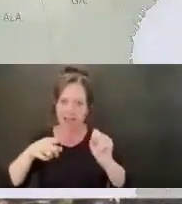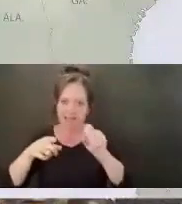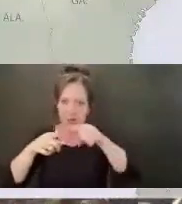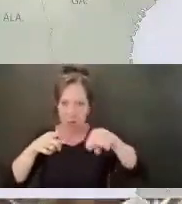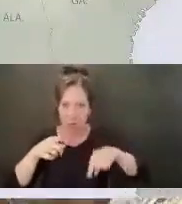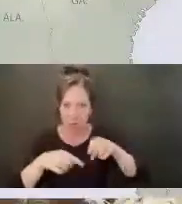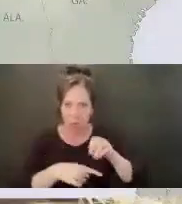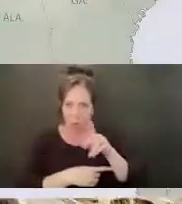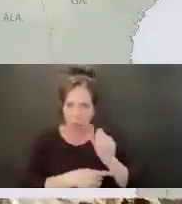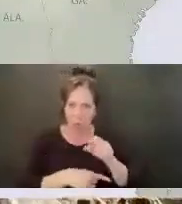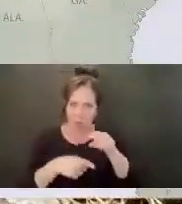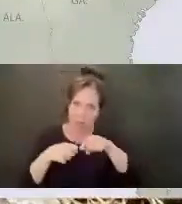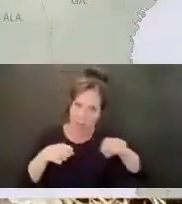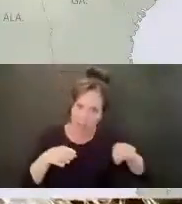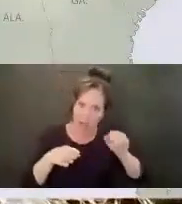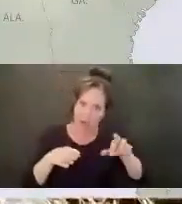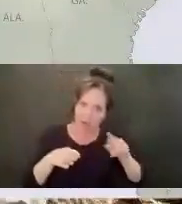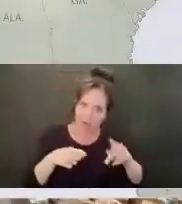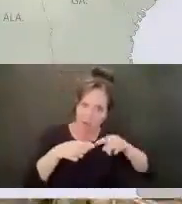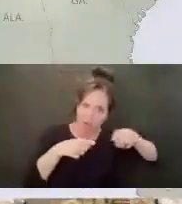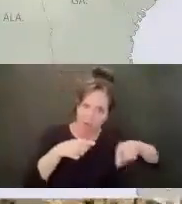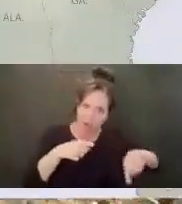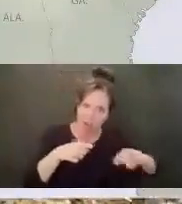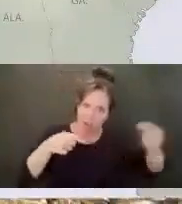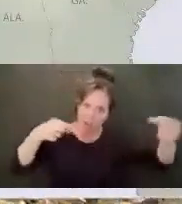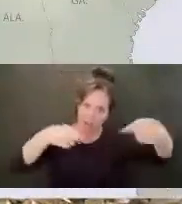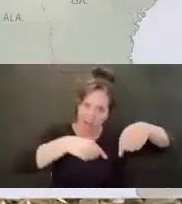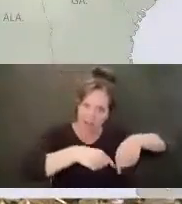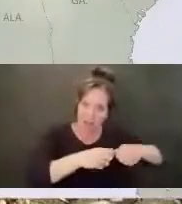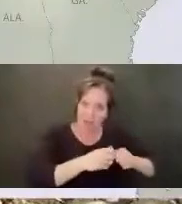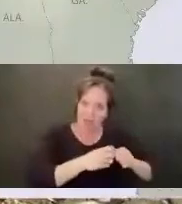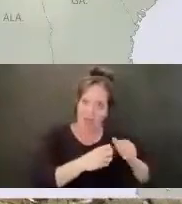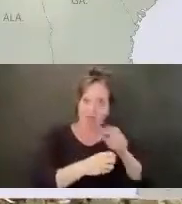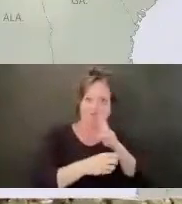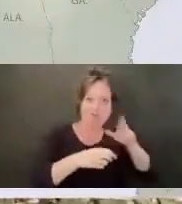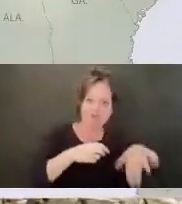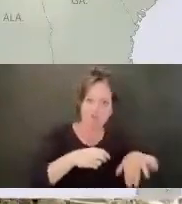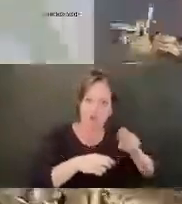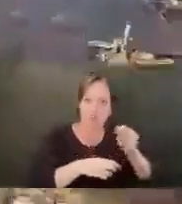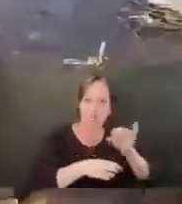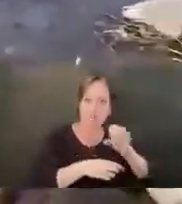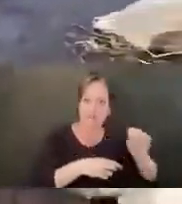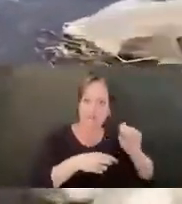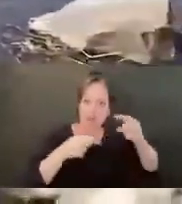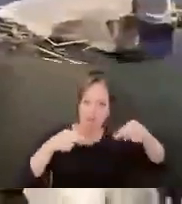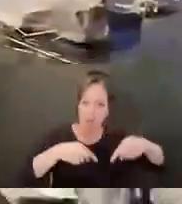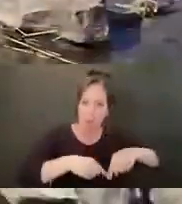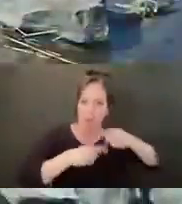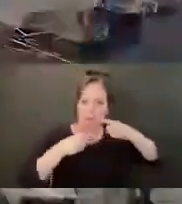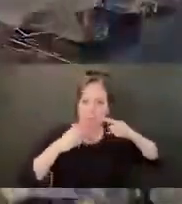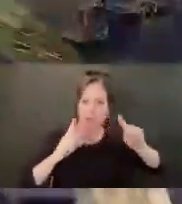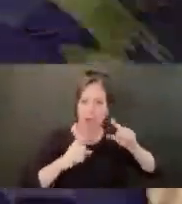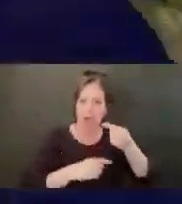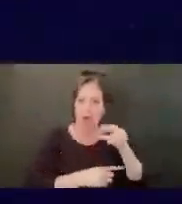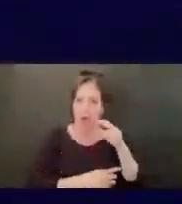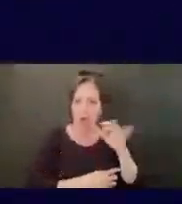across Arkansas where it flows into the mighty Mississippi and finally runs into the Gulf of Mexico.